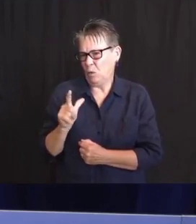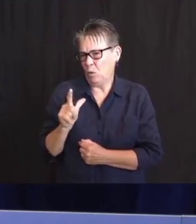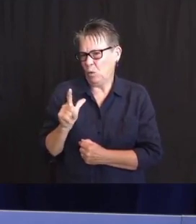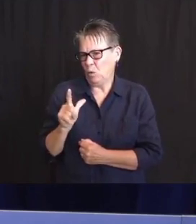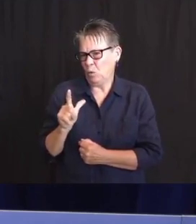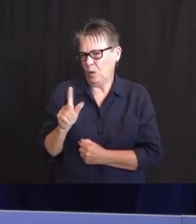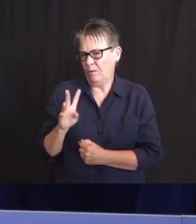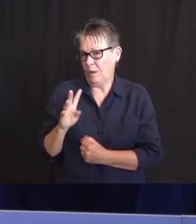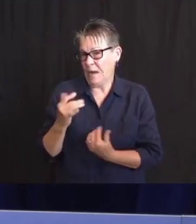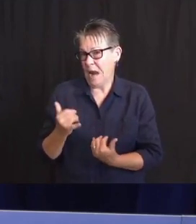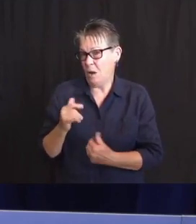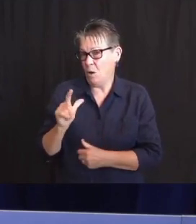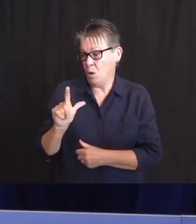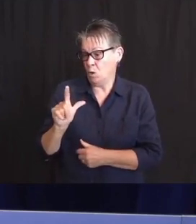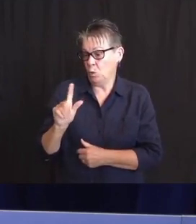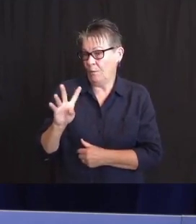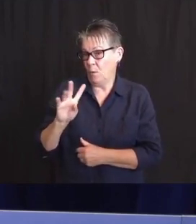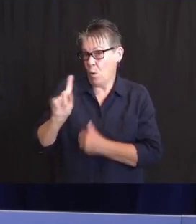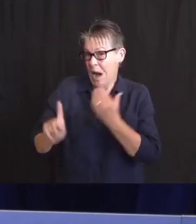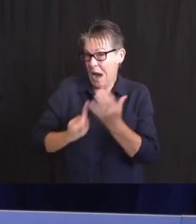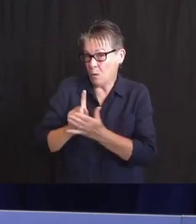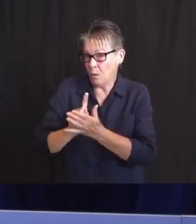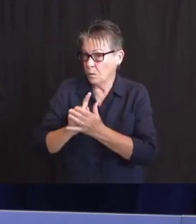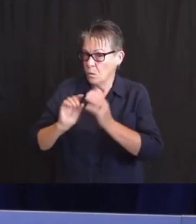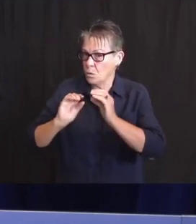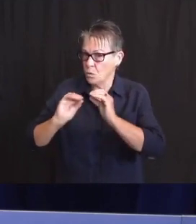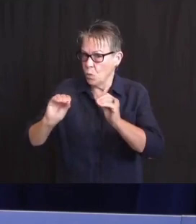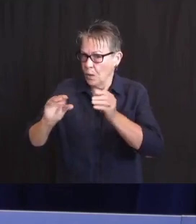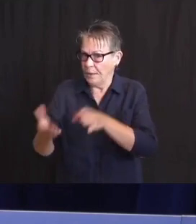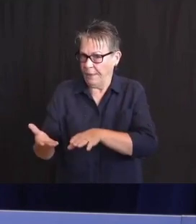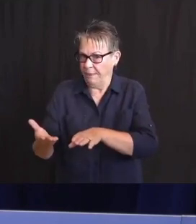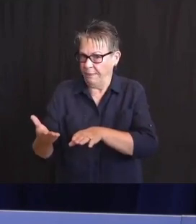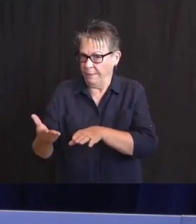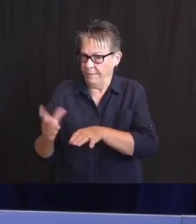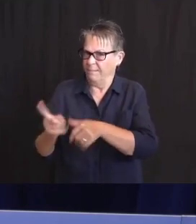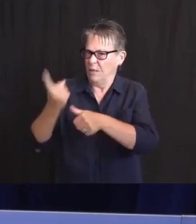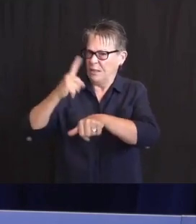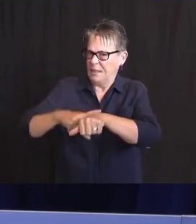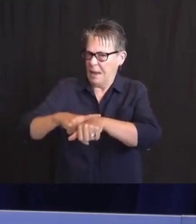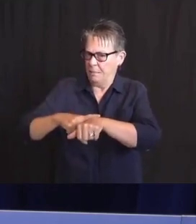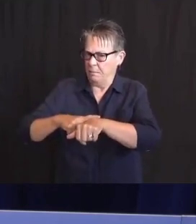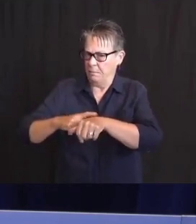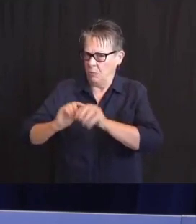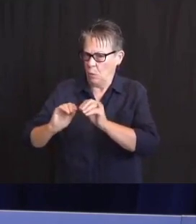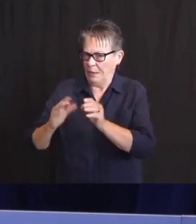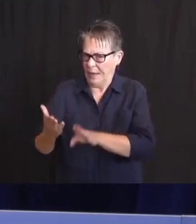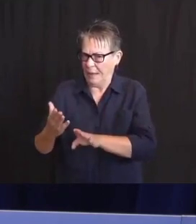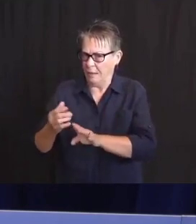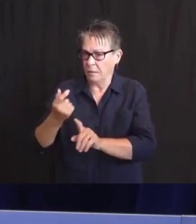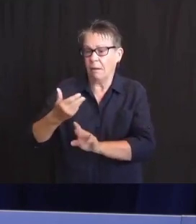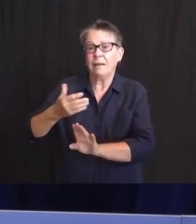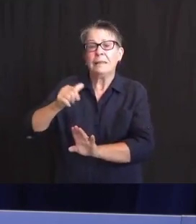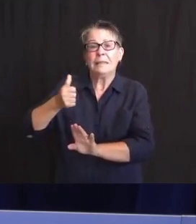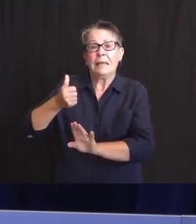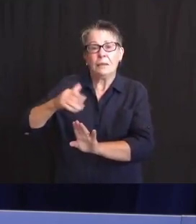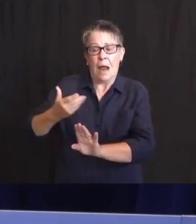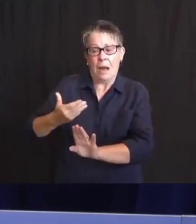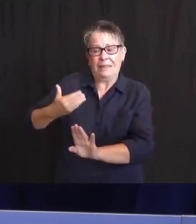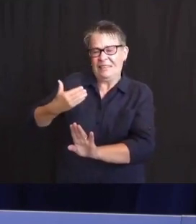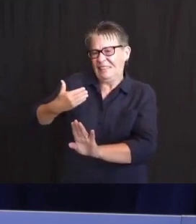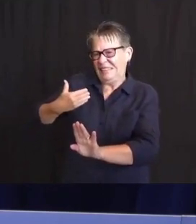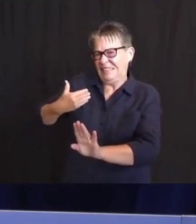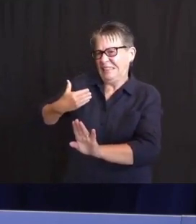time since March. The state veterans' homes, the numbers remain the same, as do those at the psychiatric